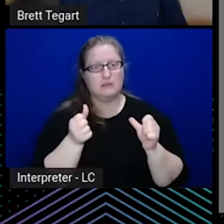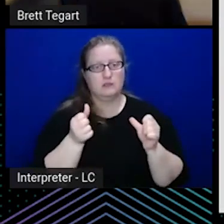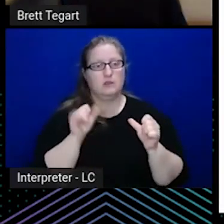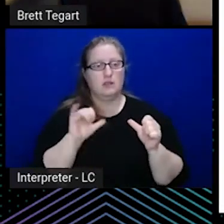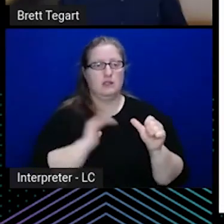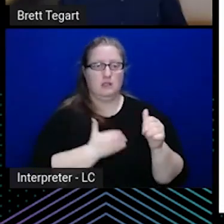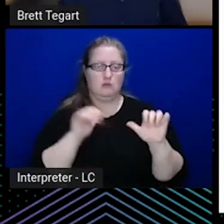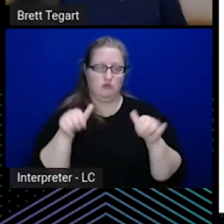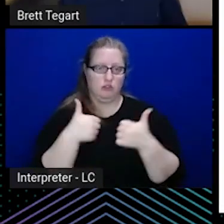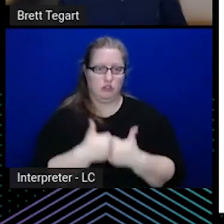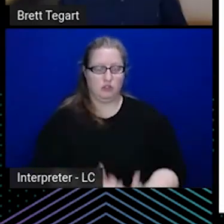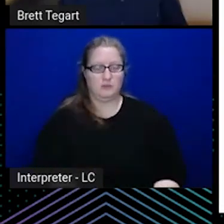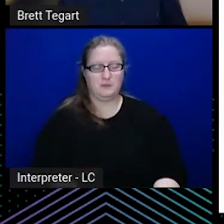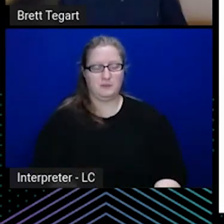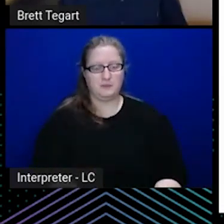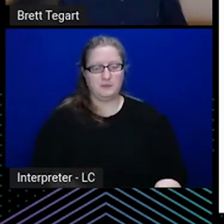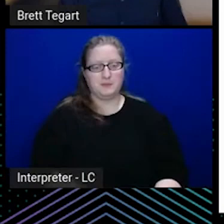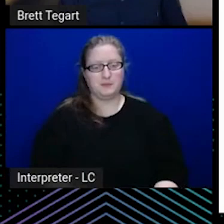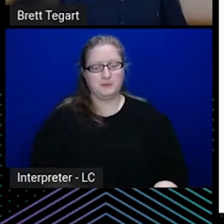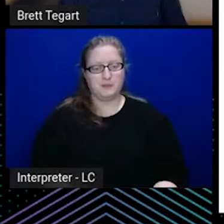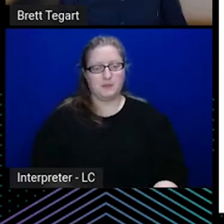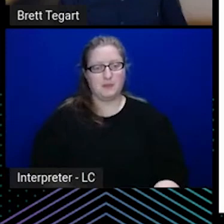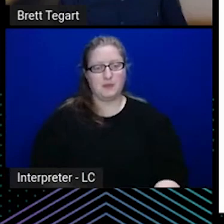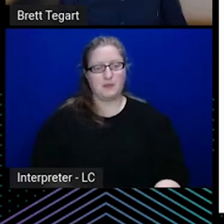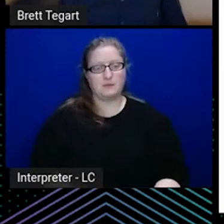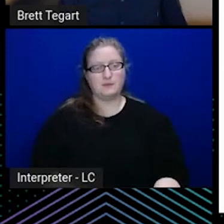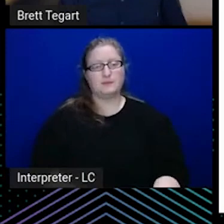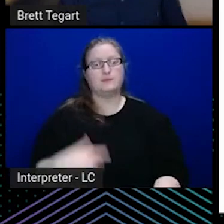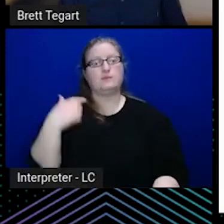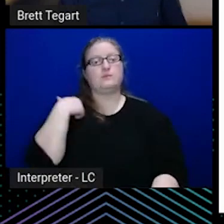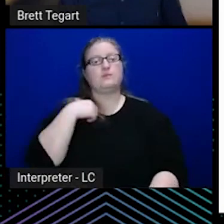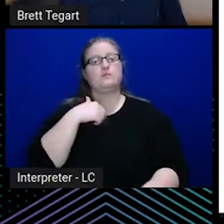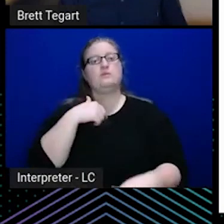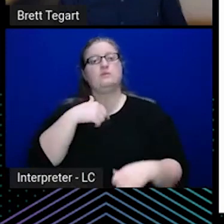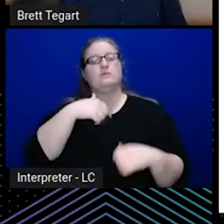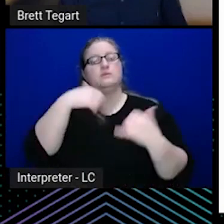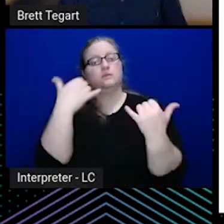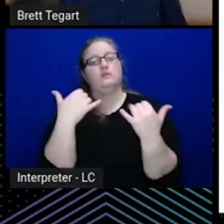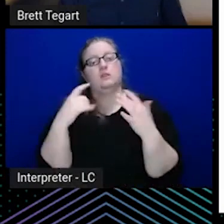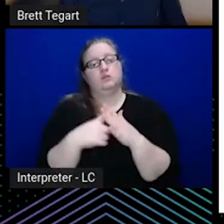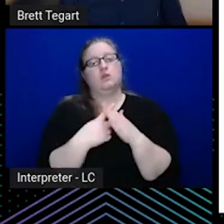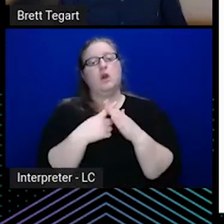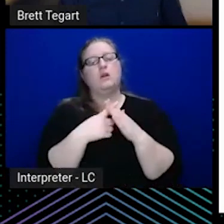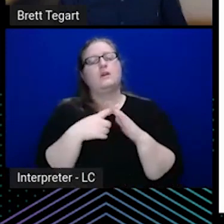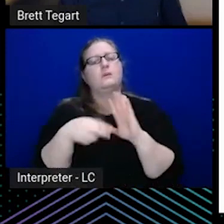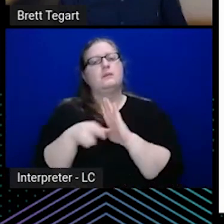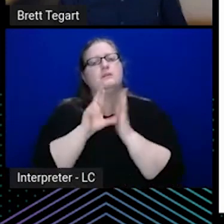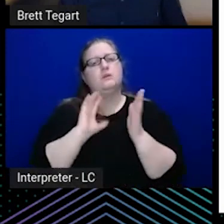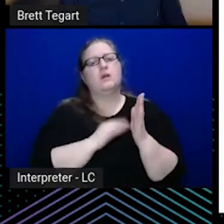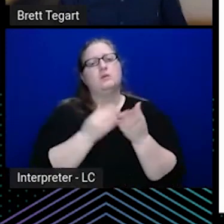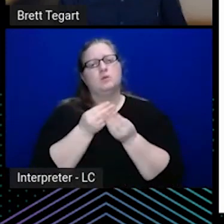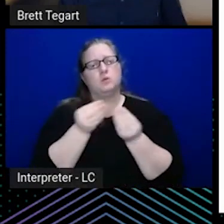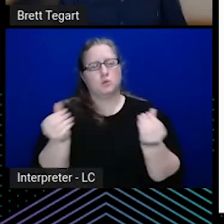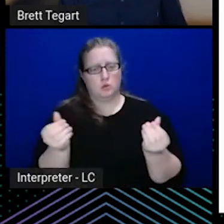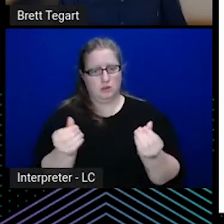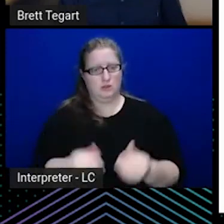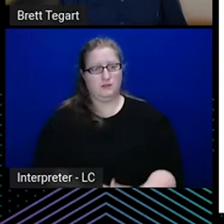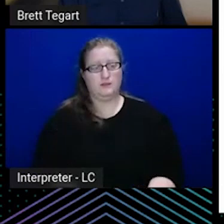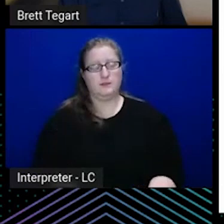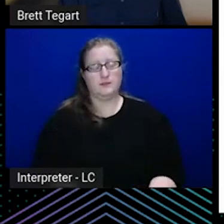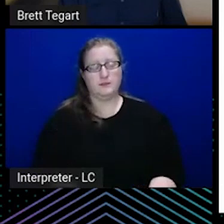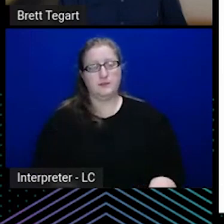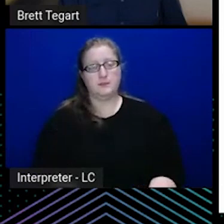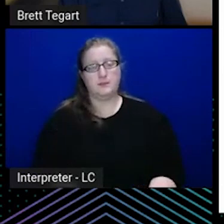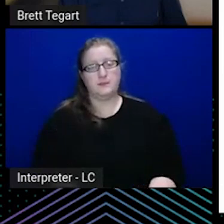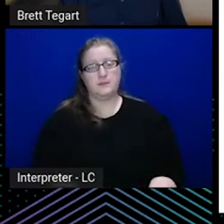please. Okay, so I'm starting to take a look into our solution, and part of it is around how